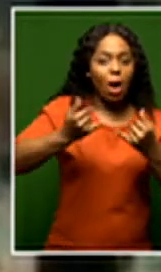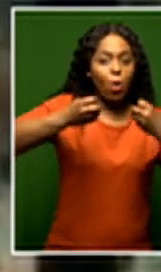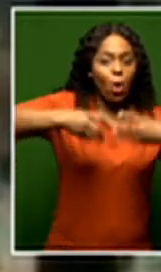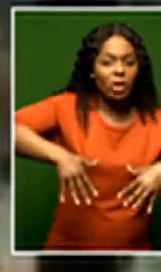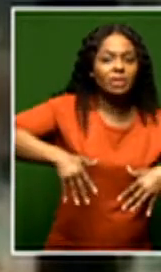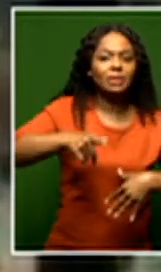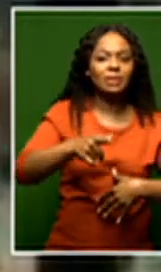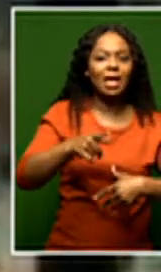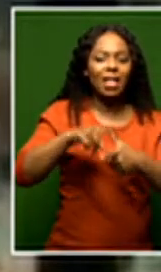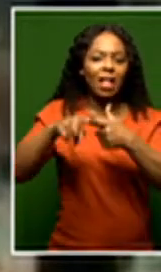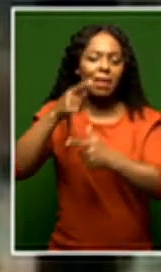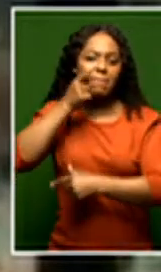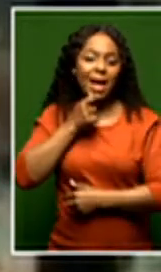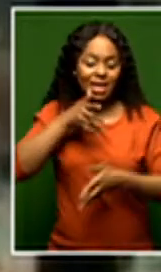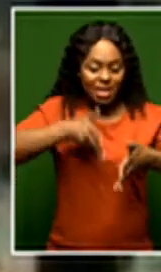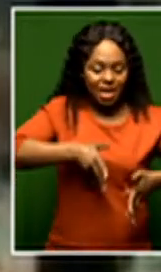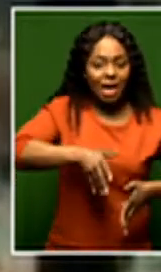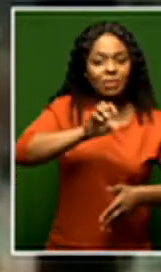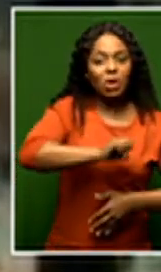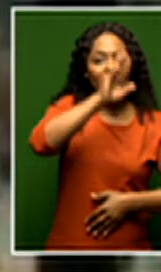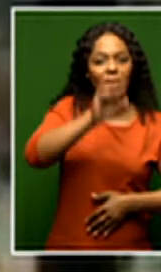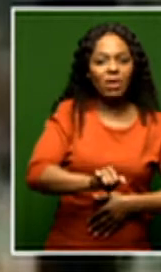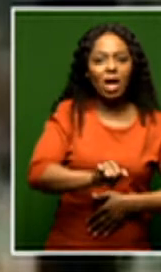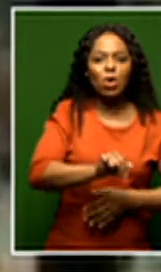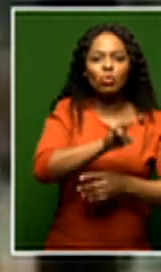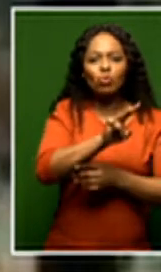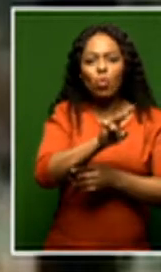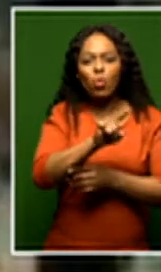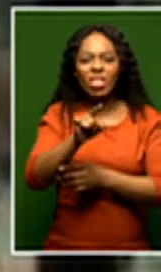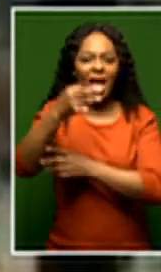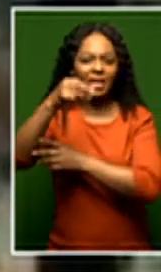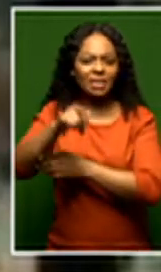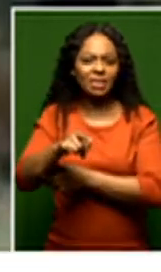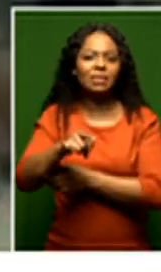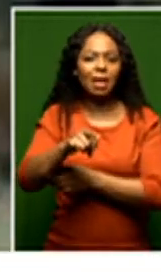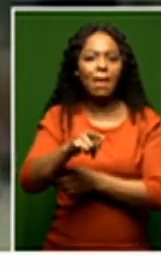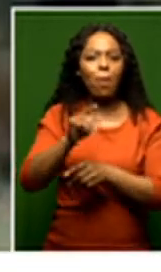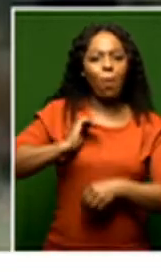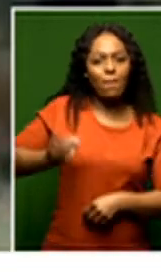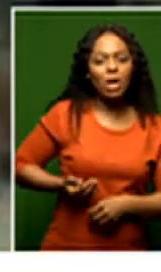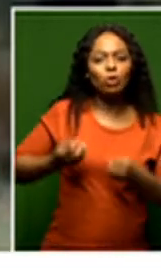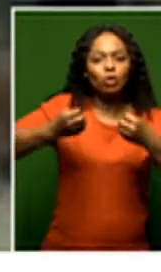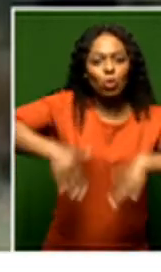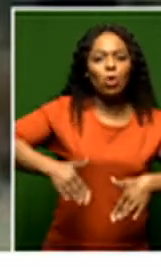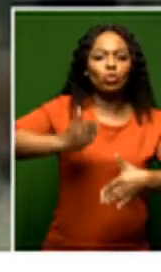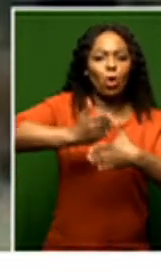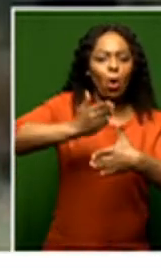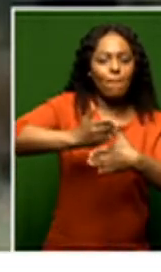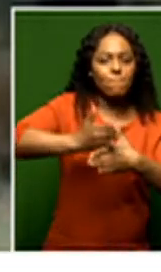South Africa, it was actually two-thirds of women lost their job. And also we find that